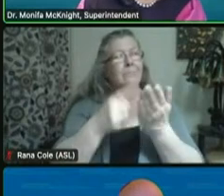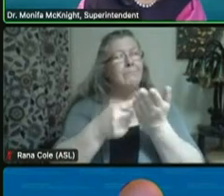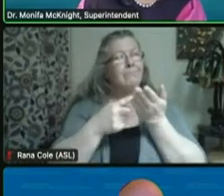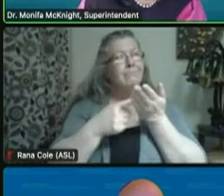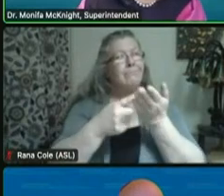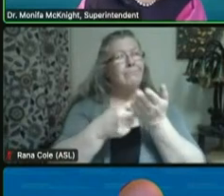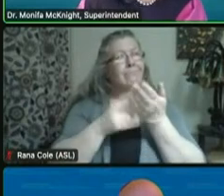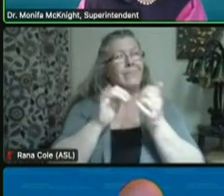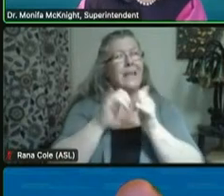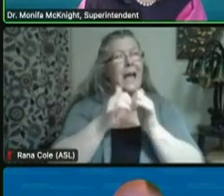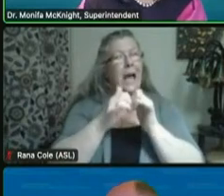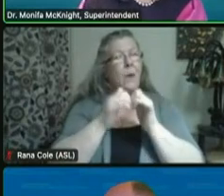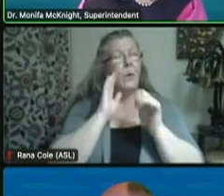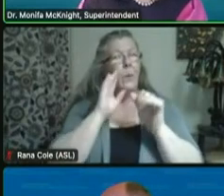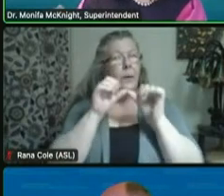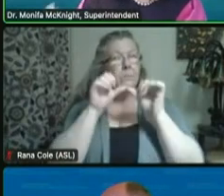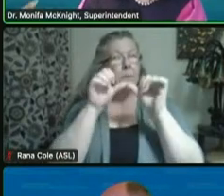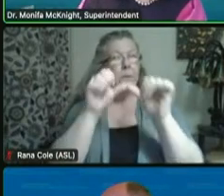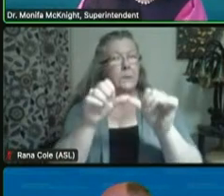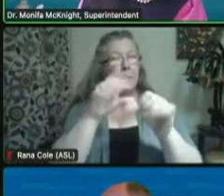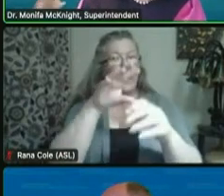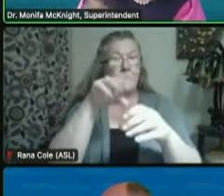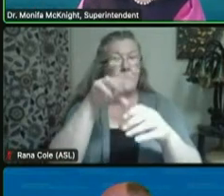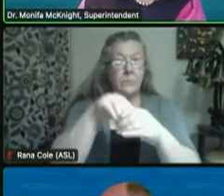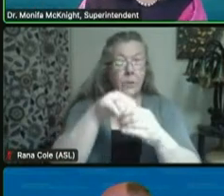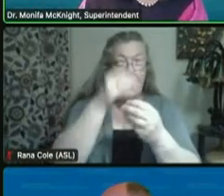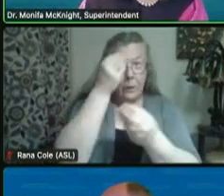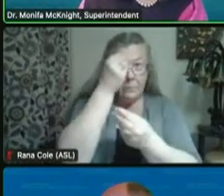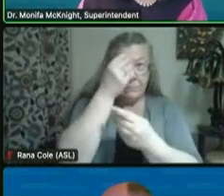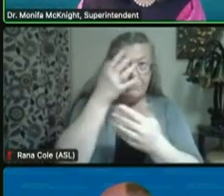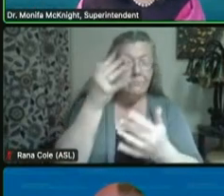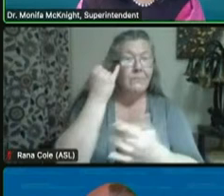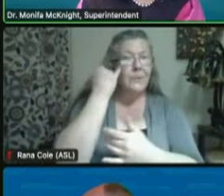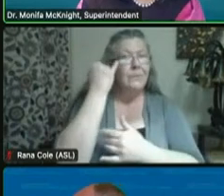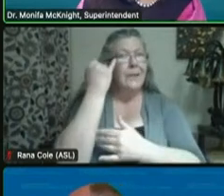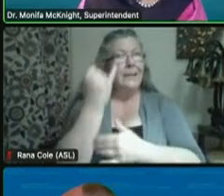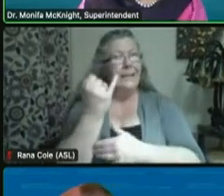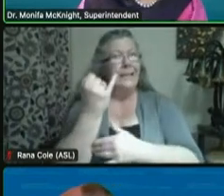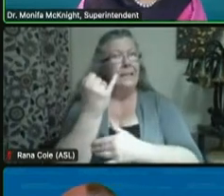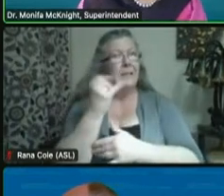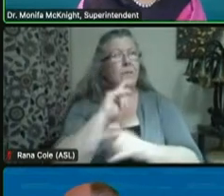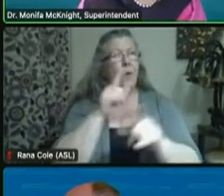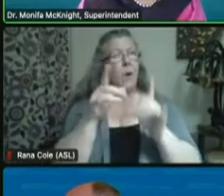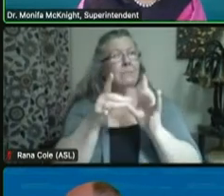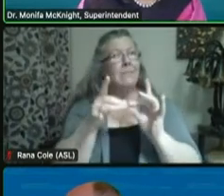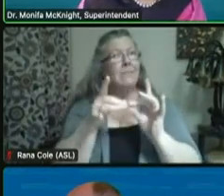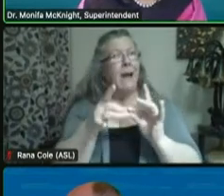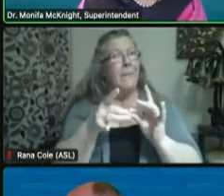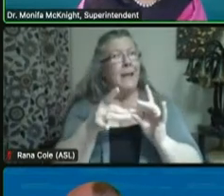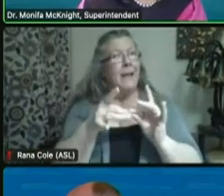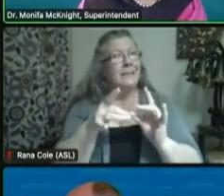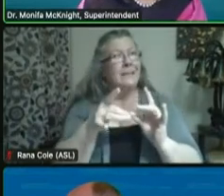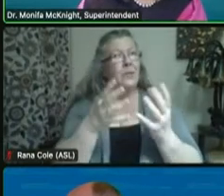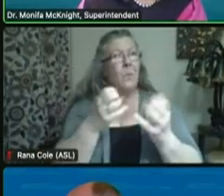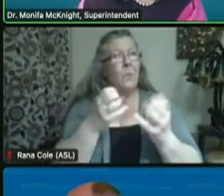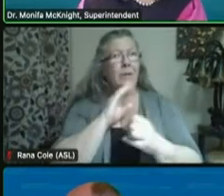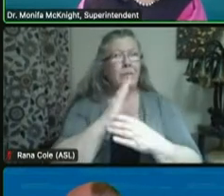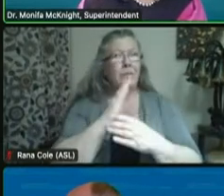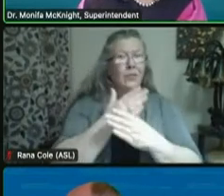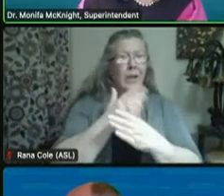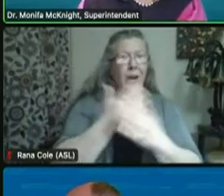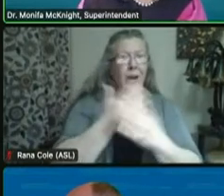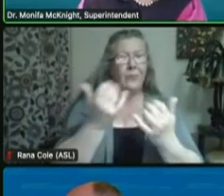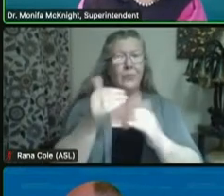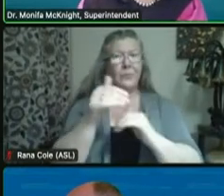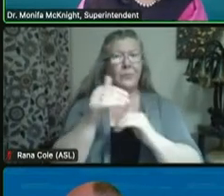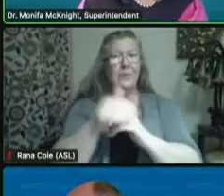continue to have your input, your questions, even your comments. If there's something even you want to share with us tonight, that's something that